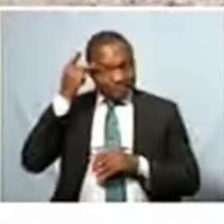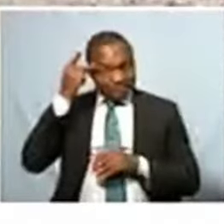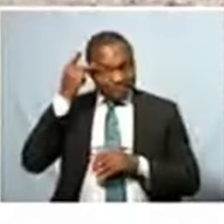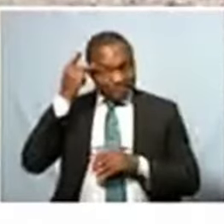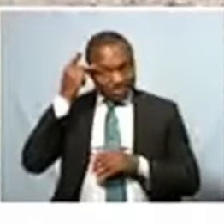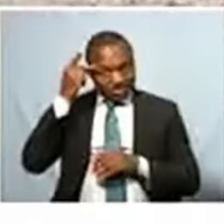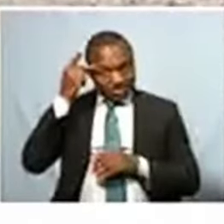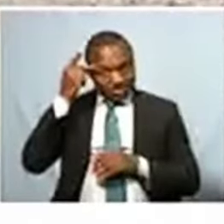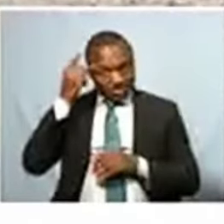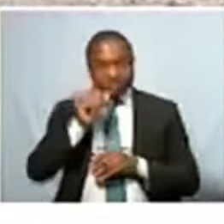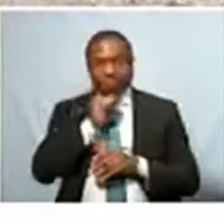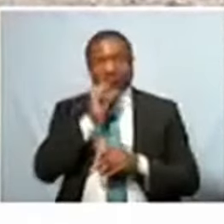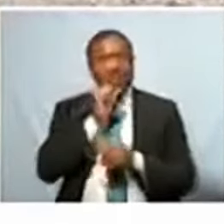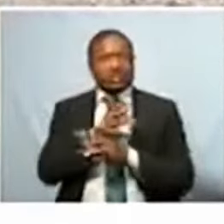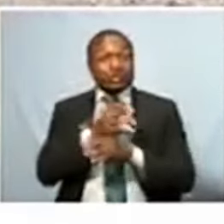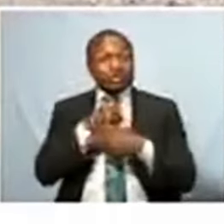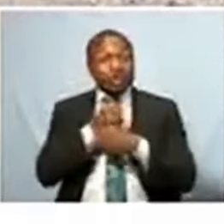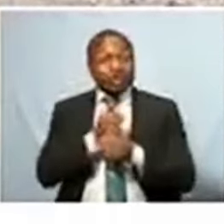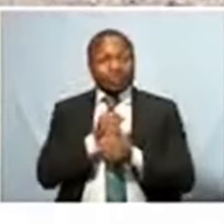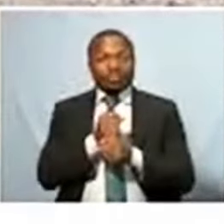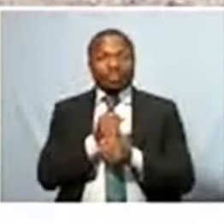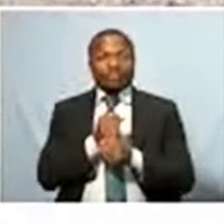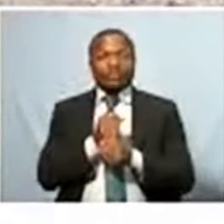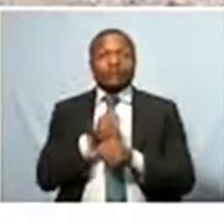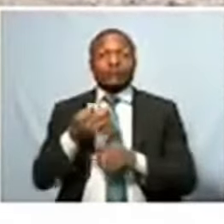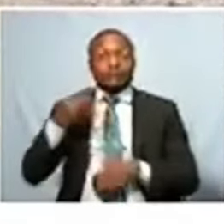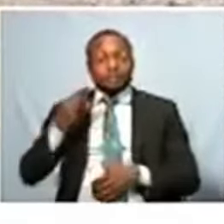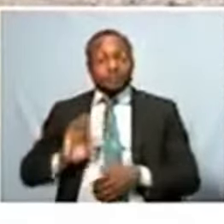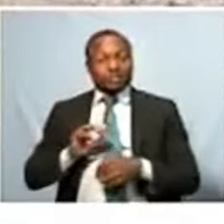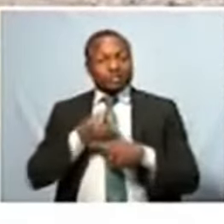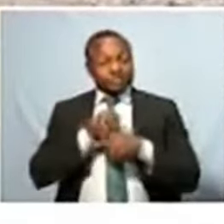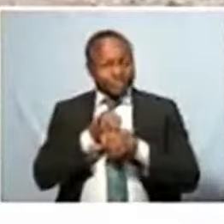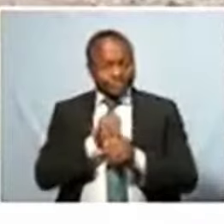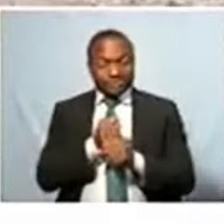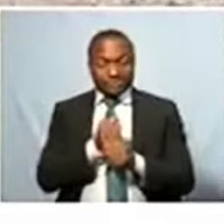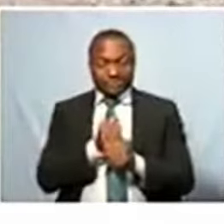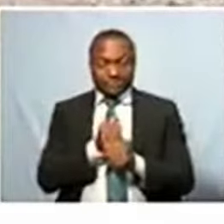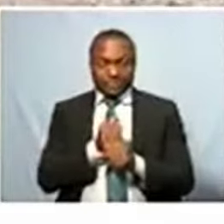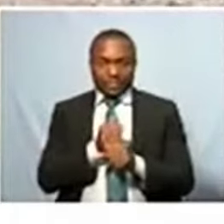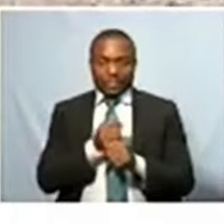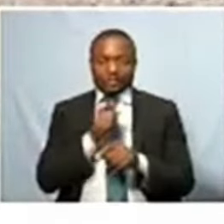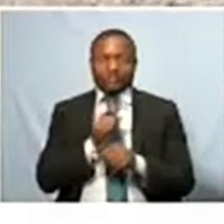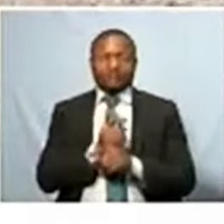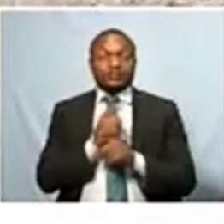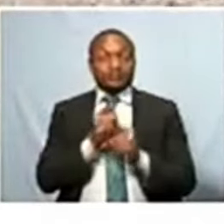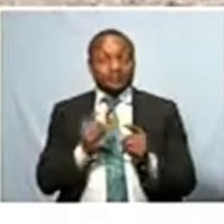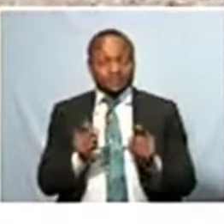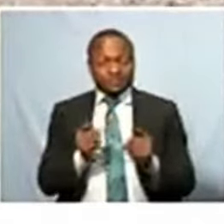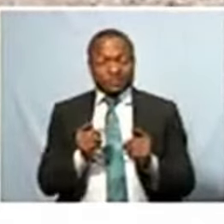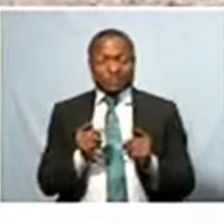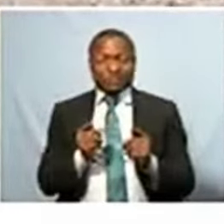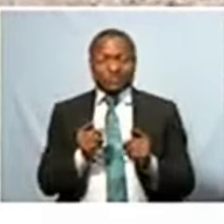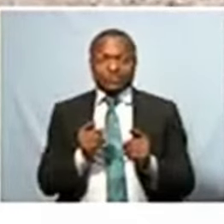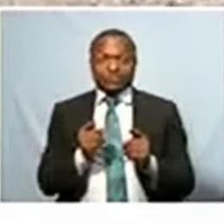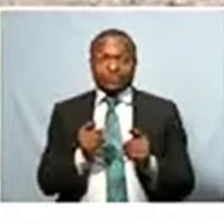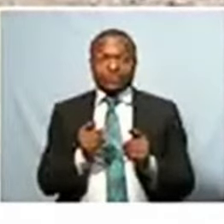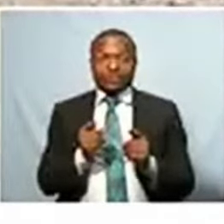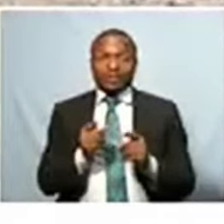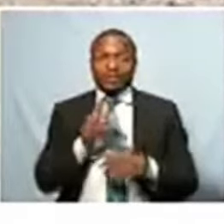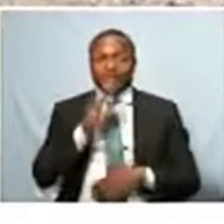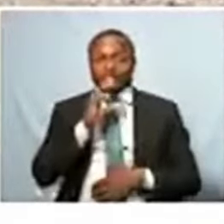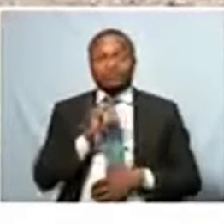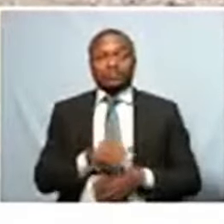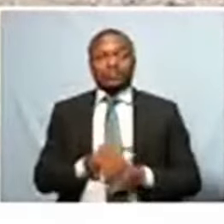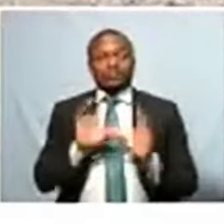will make the list of beneficiaries doctored. I think just that Madam,